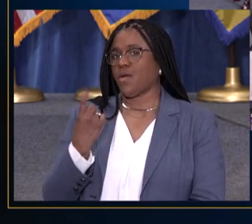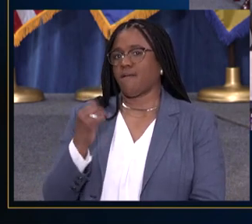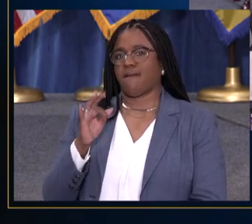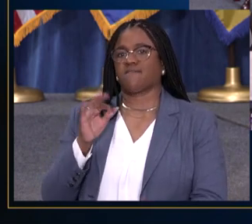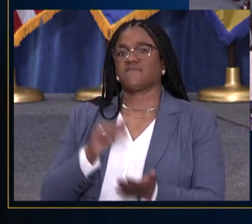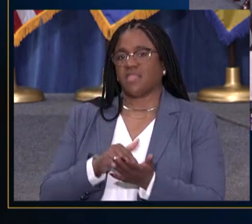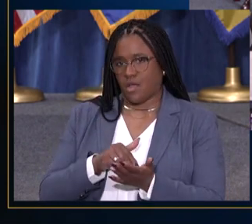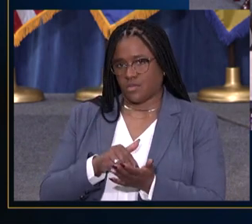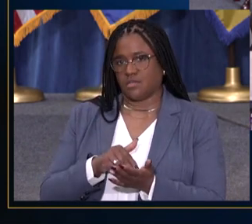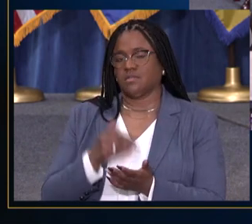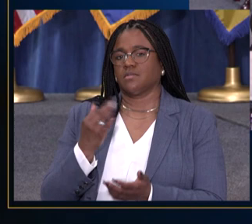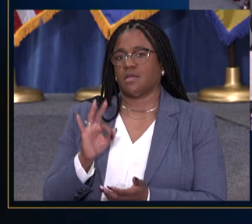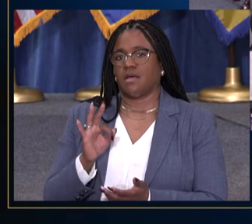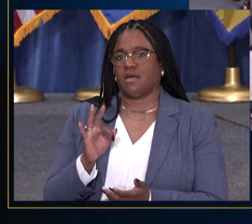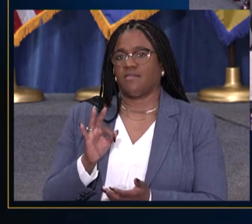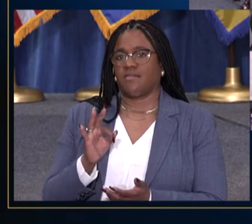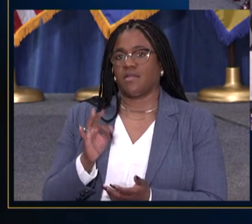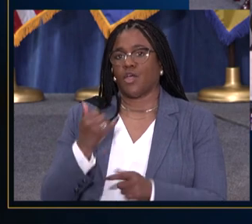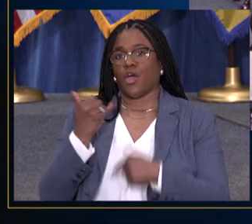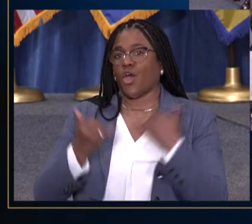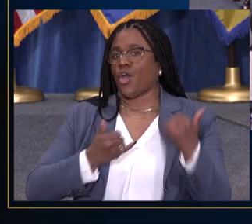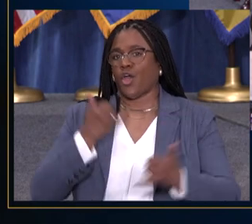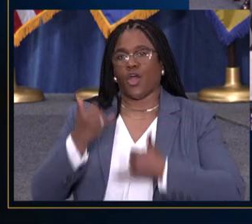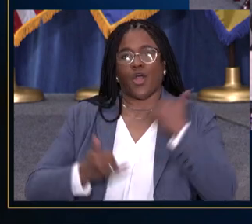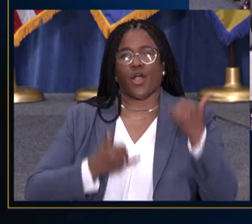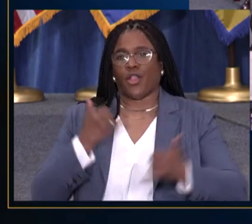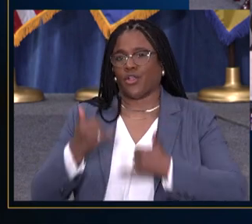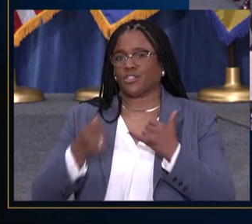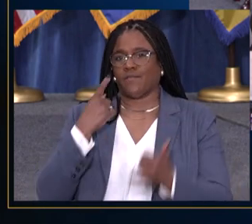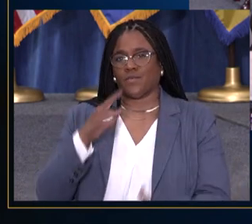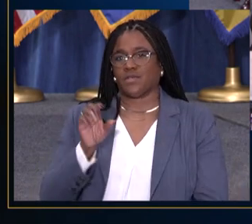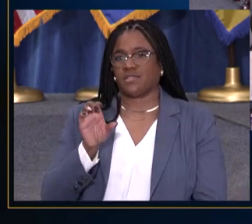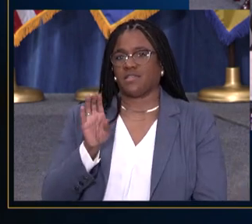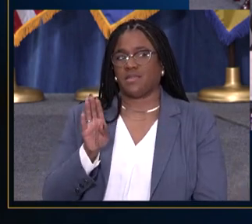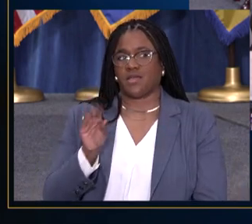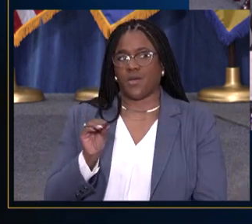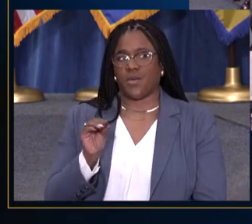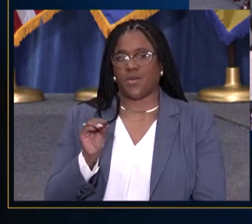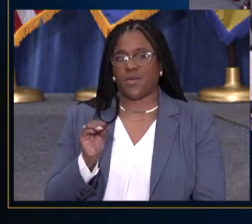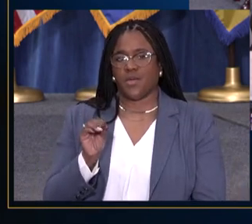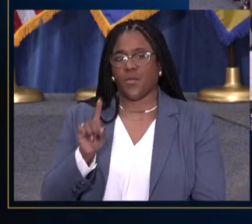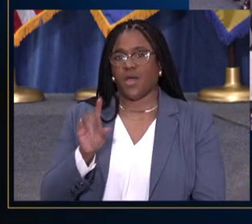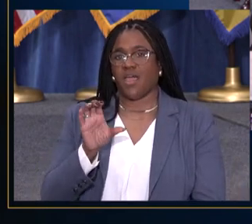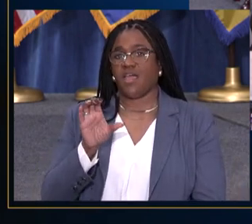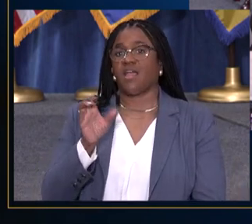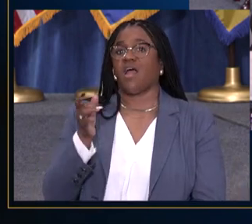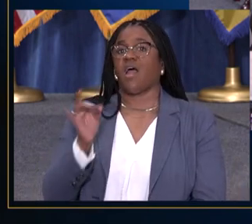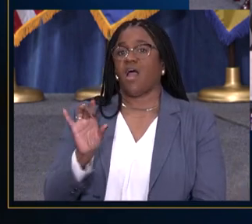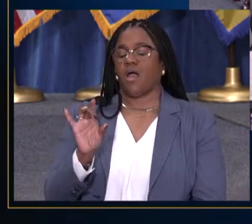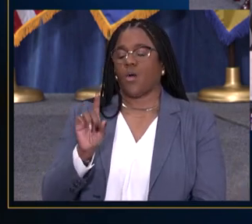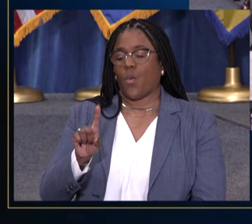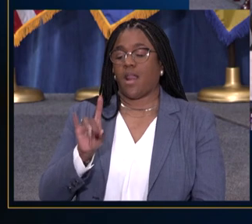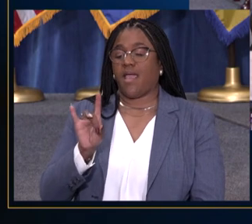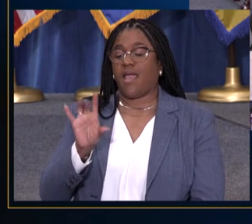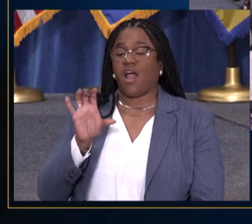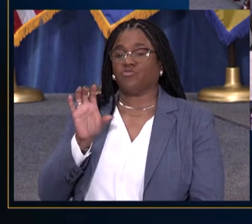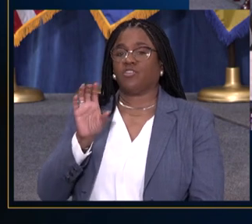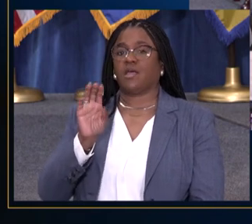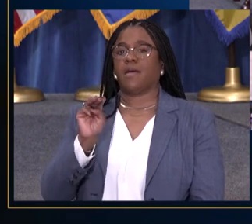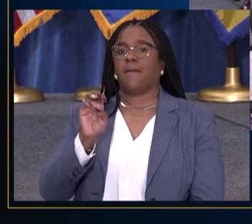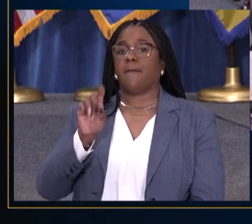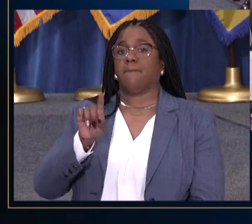thousands of the callers who's taking calls for CMS, 1-800-MEDICARE. And